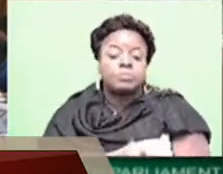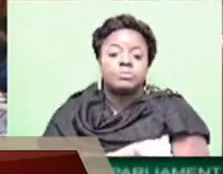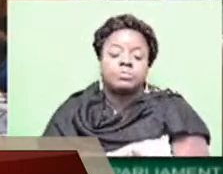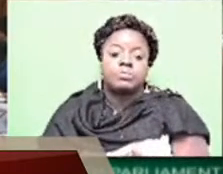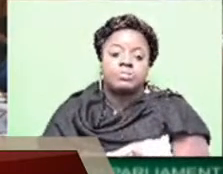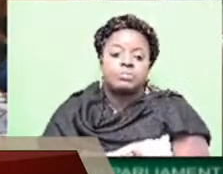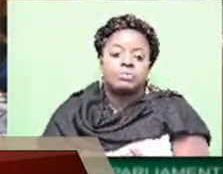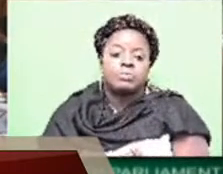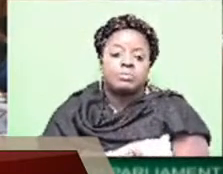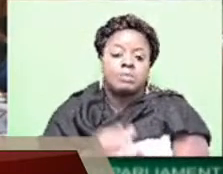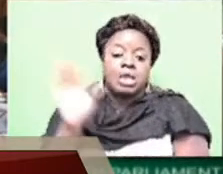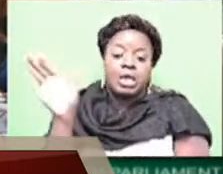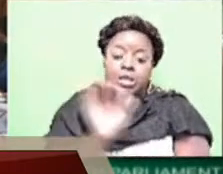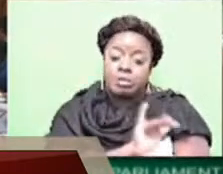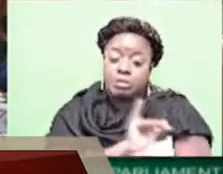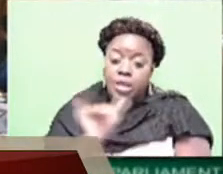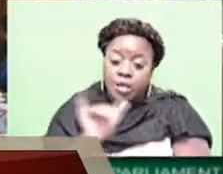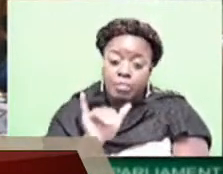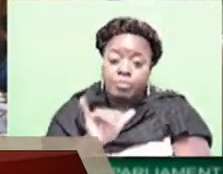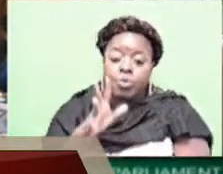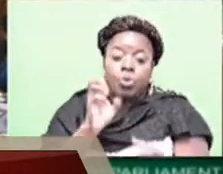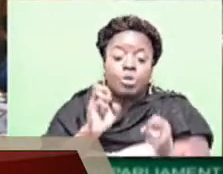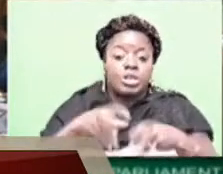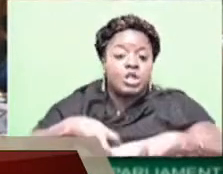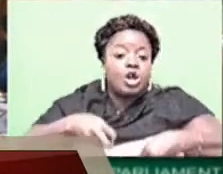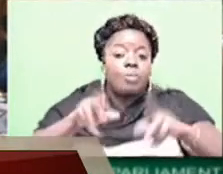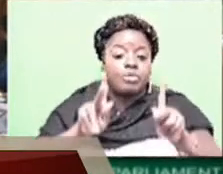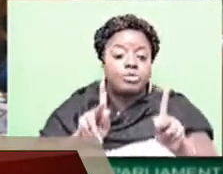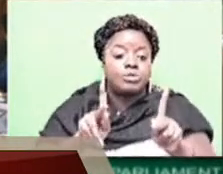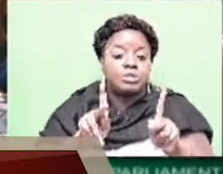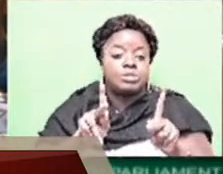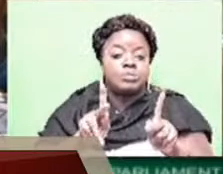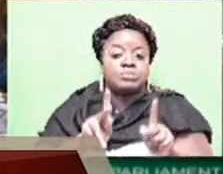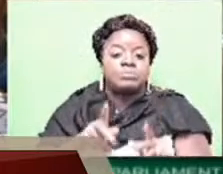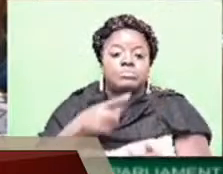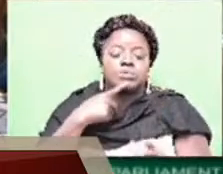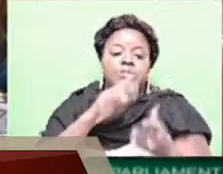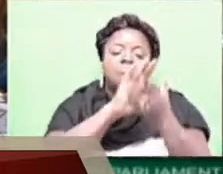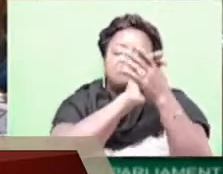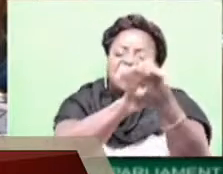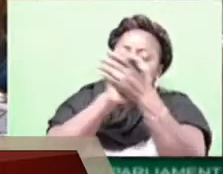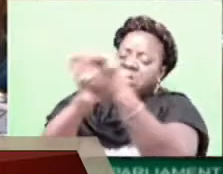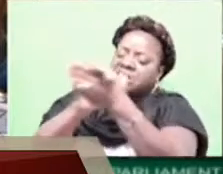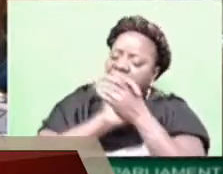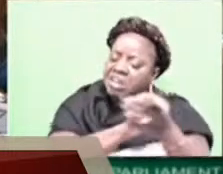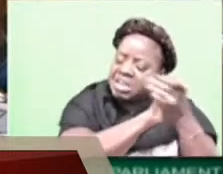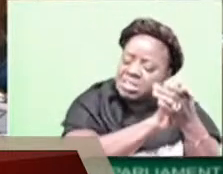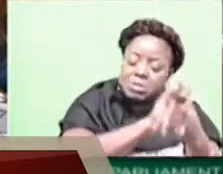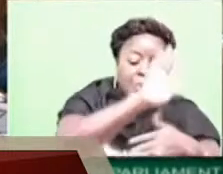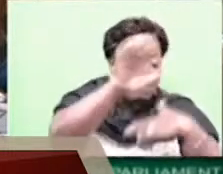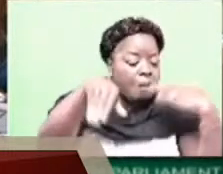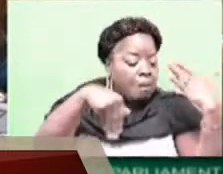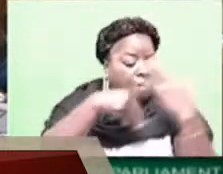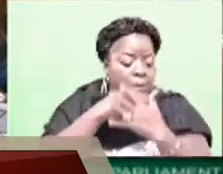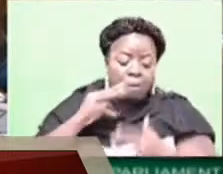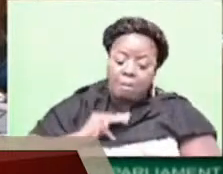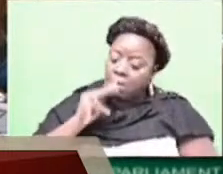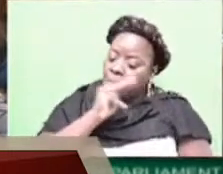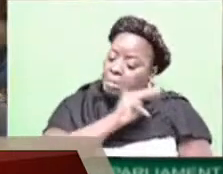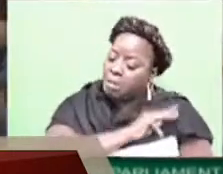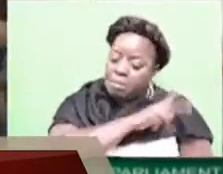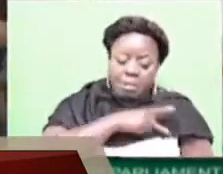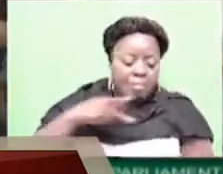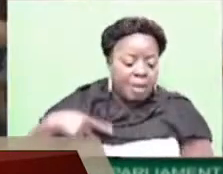Attorney General, I would like to take this opportunity to congratulate all members of Parliament in the recently concluded general elections of